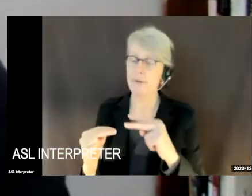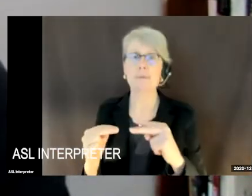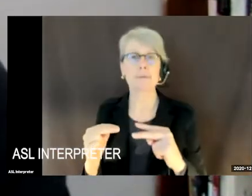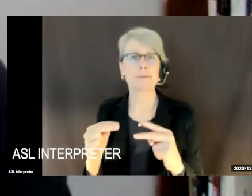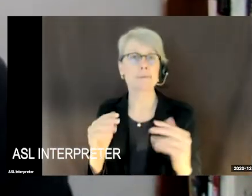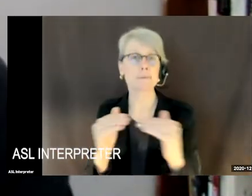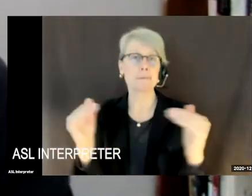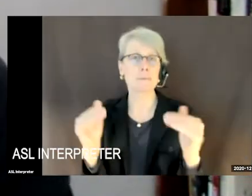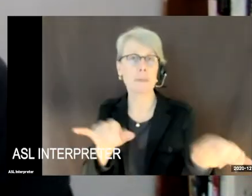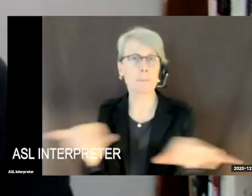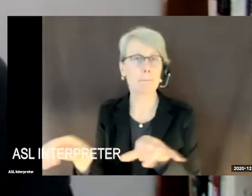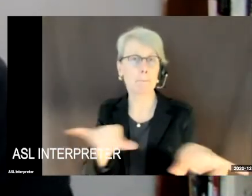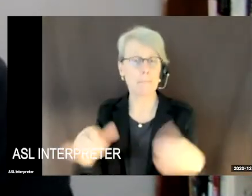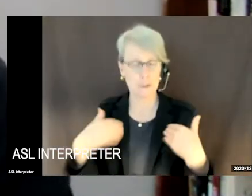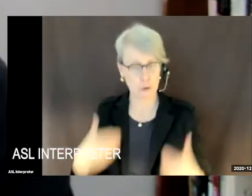human being.